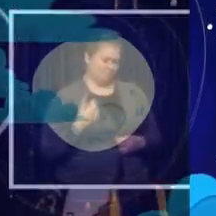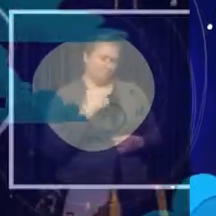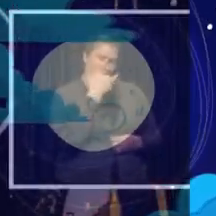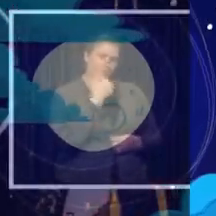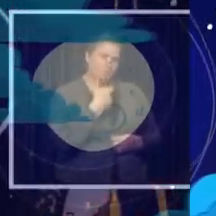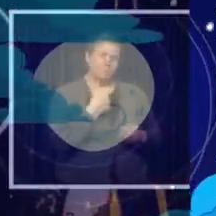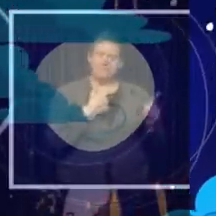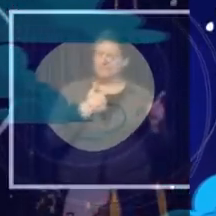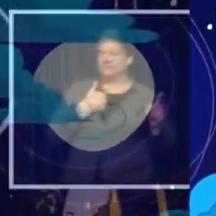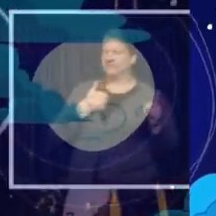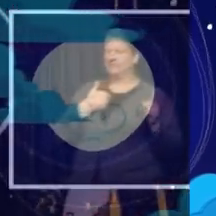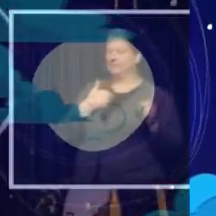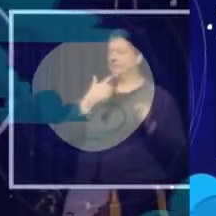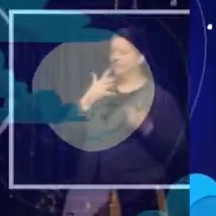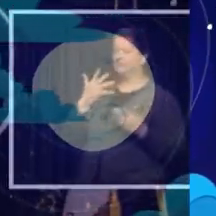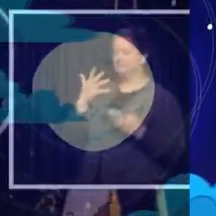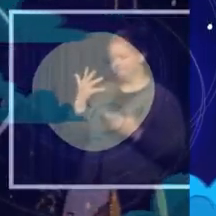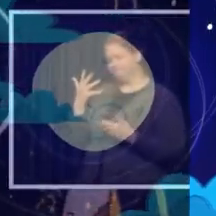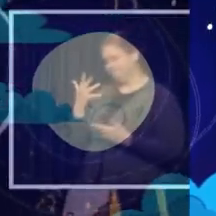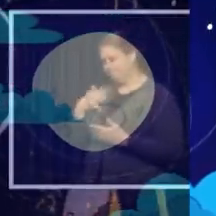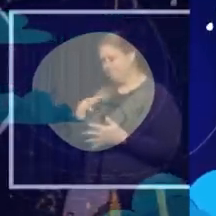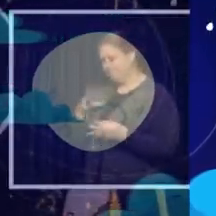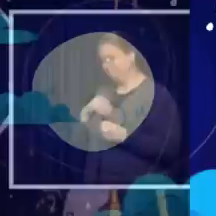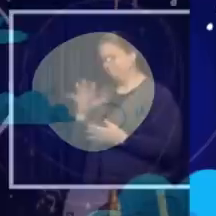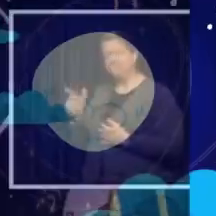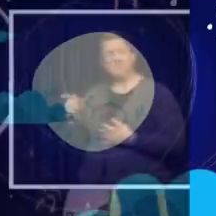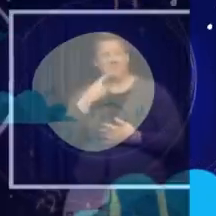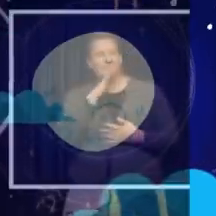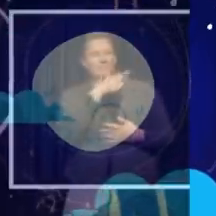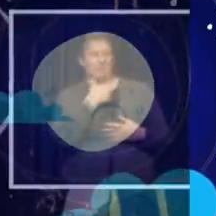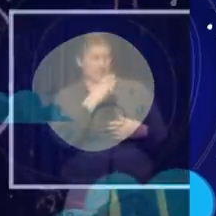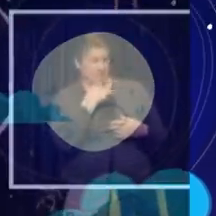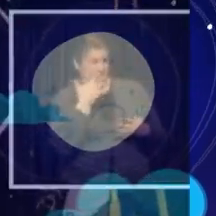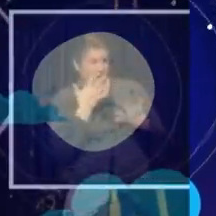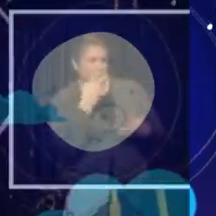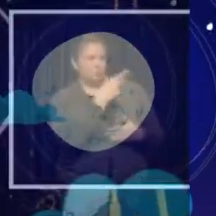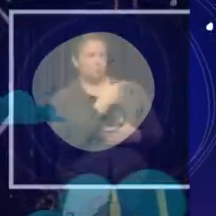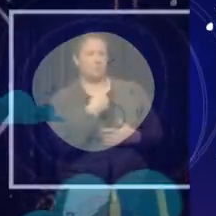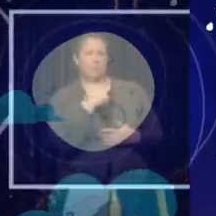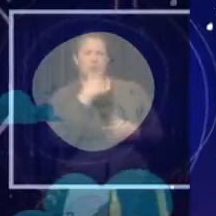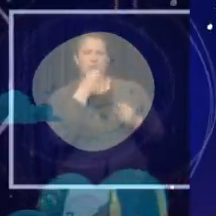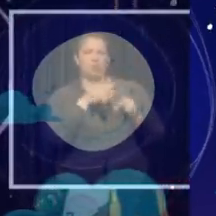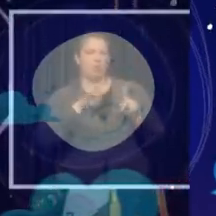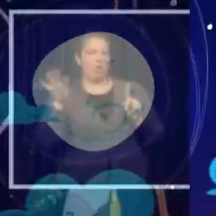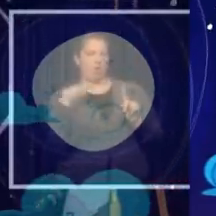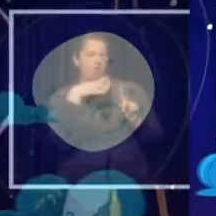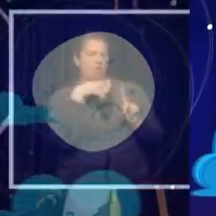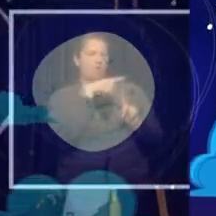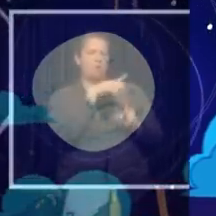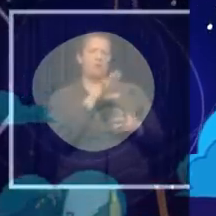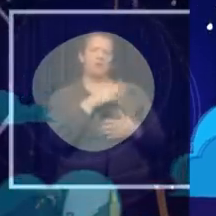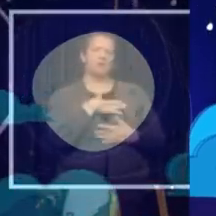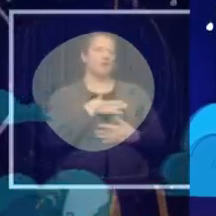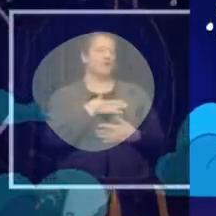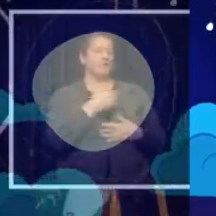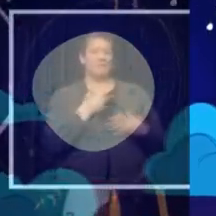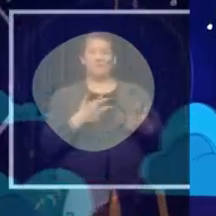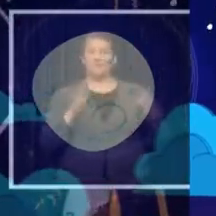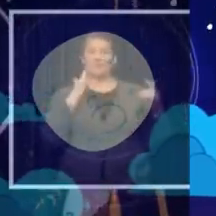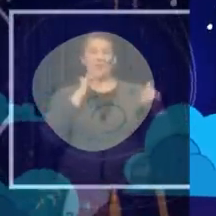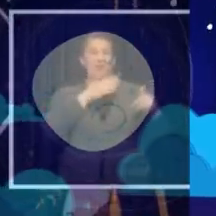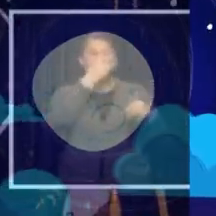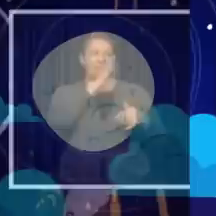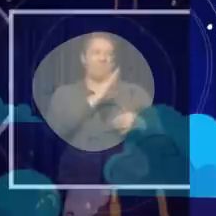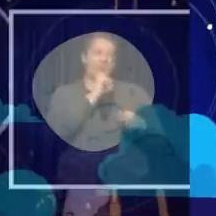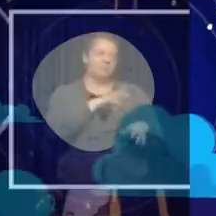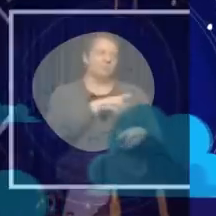I'm sorry if I embarrassed him or caused him any attention he didn't want. He was very kind. He ended the call. God bless. And we're going to make